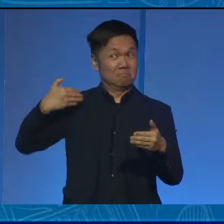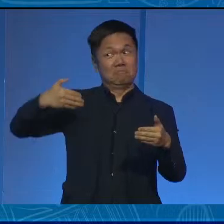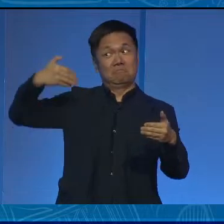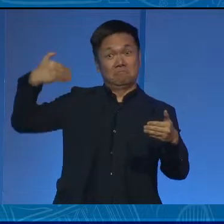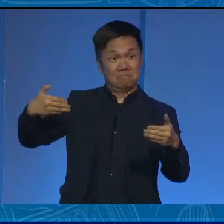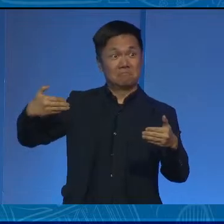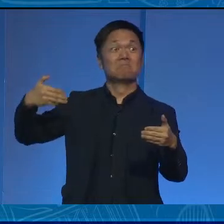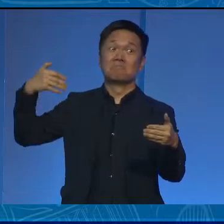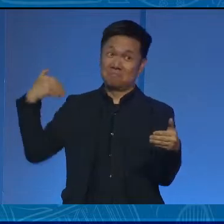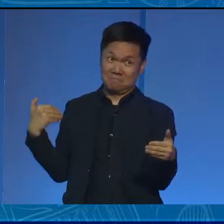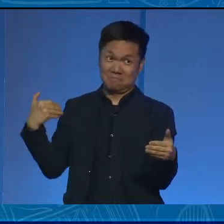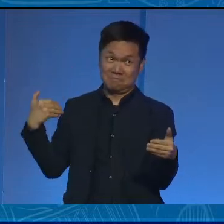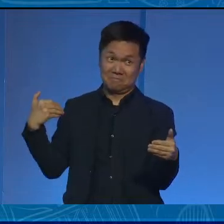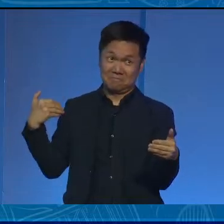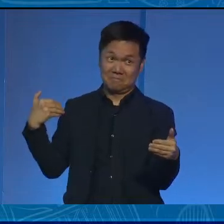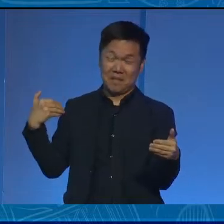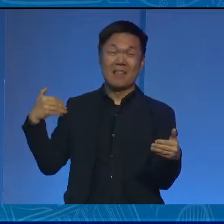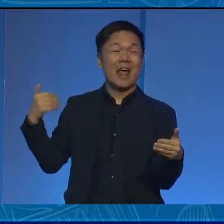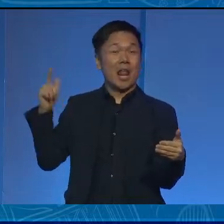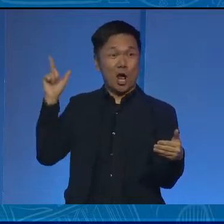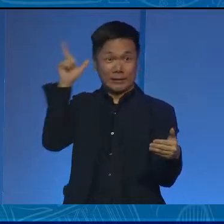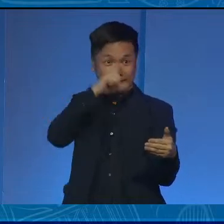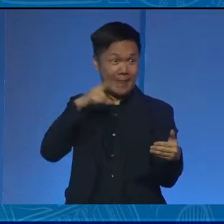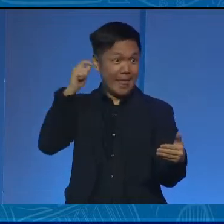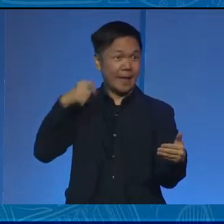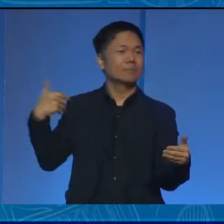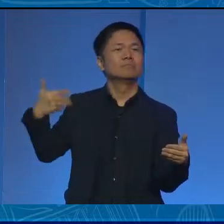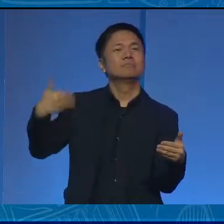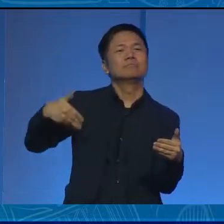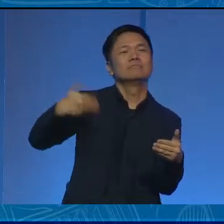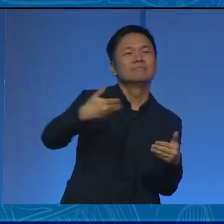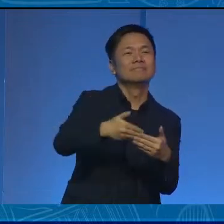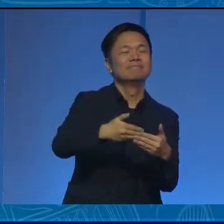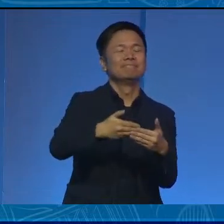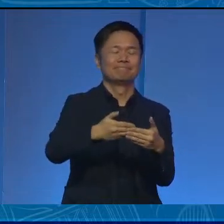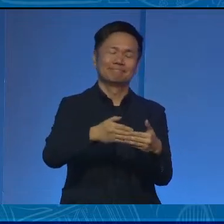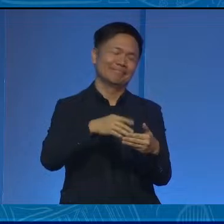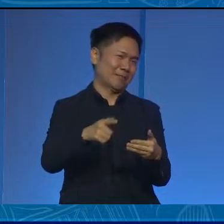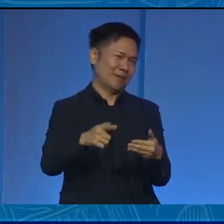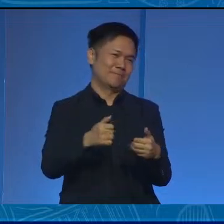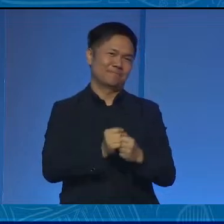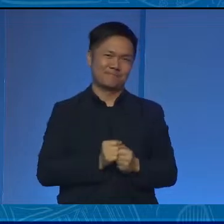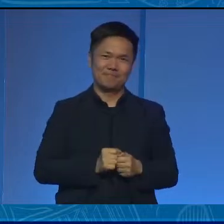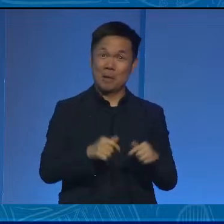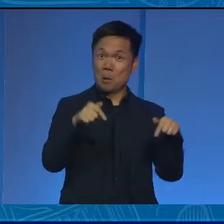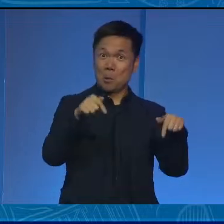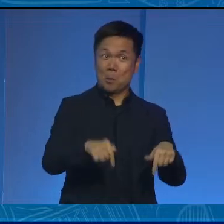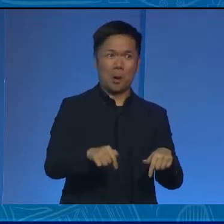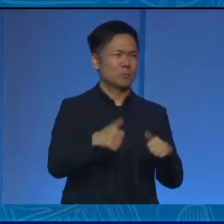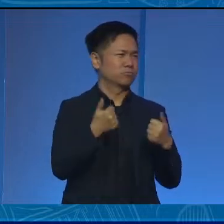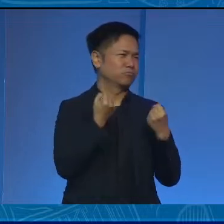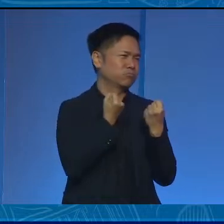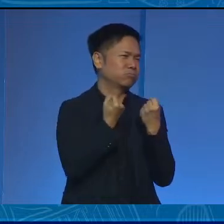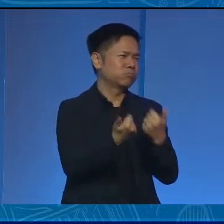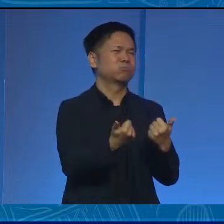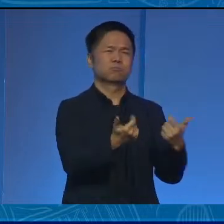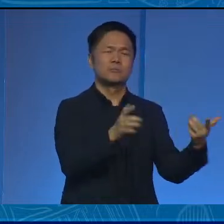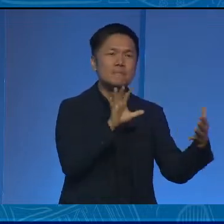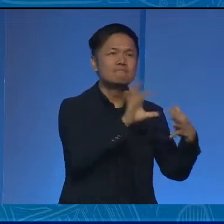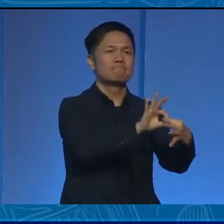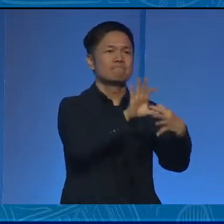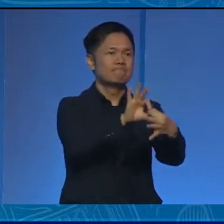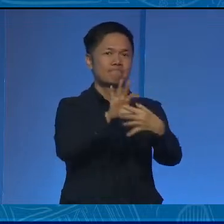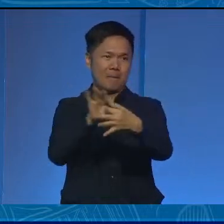the adoption of the Sendai framework, who have fostered this tradition of this multi-stakeholder